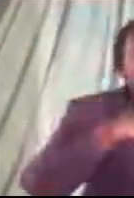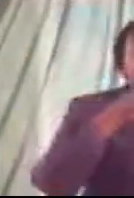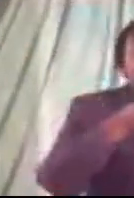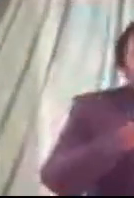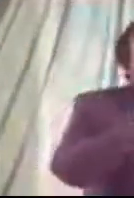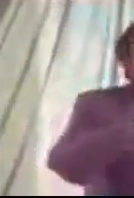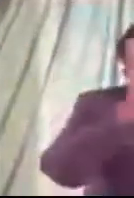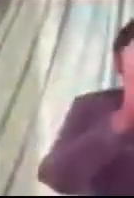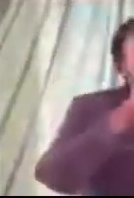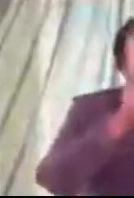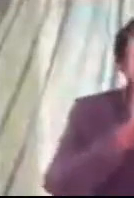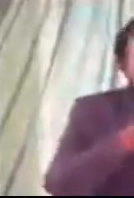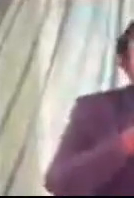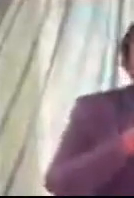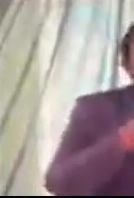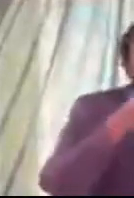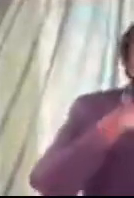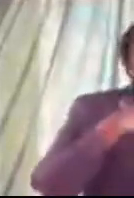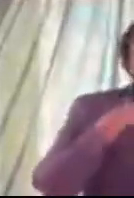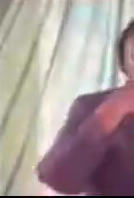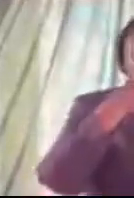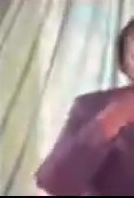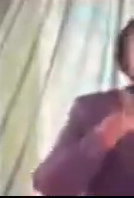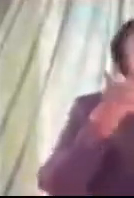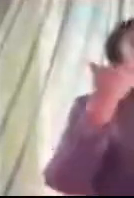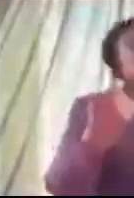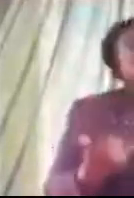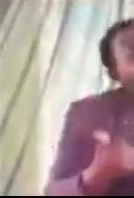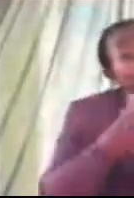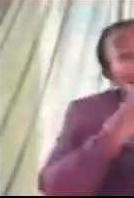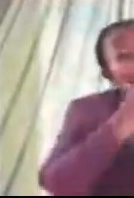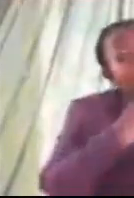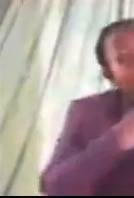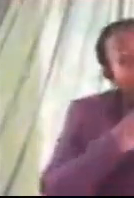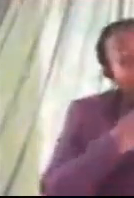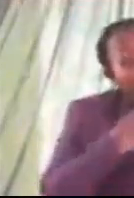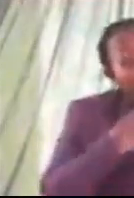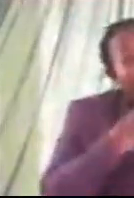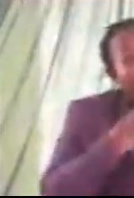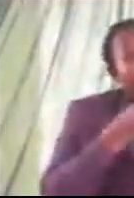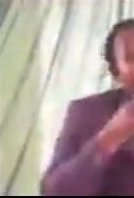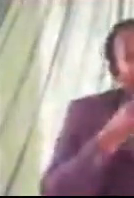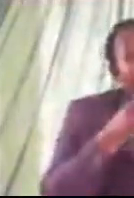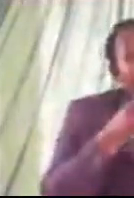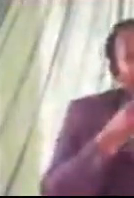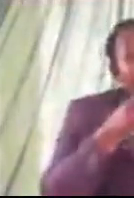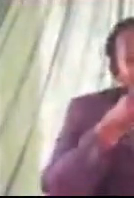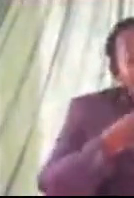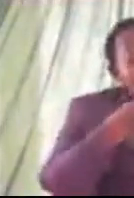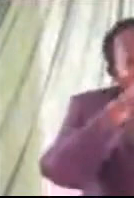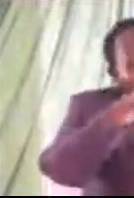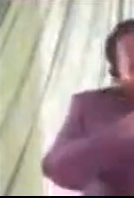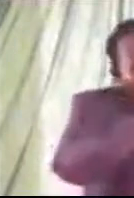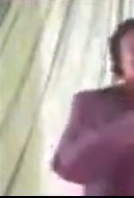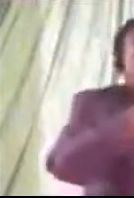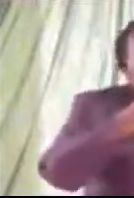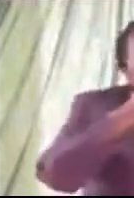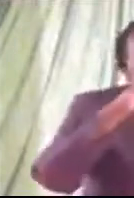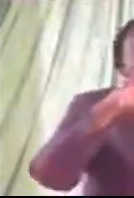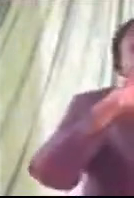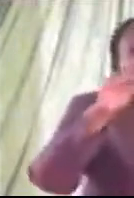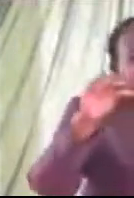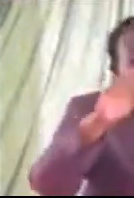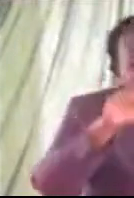Mm-hmm. I told you I was still a young boy. Mm-hmm. So you were swept up in that. And from your own words, this was a very pivotal part in